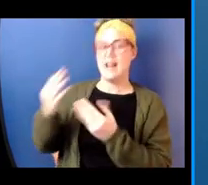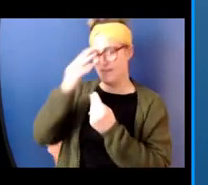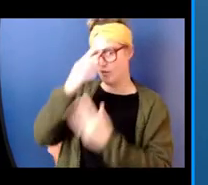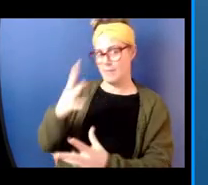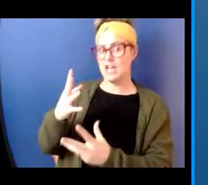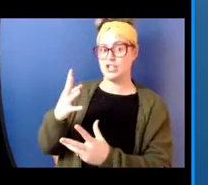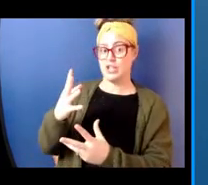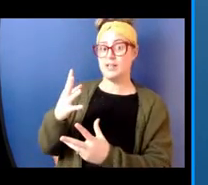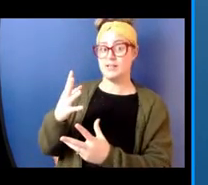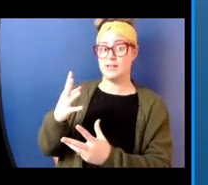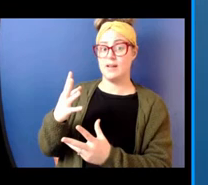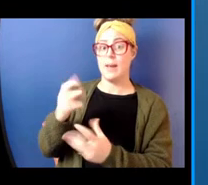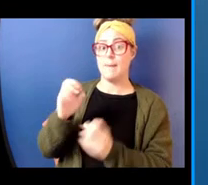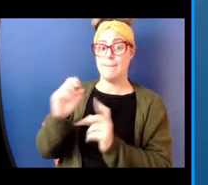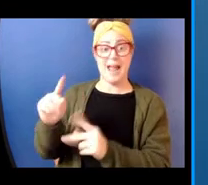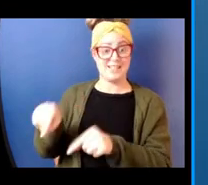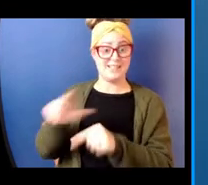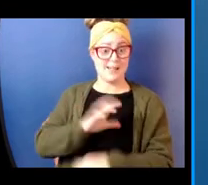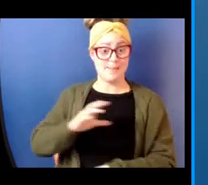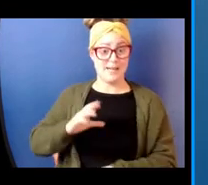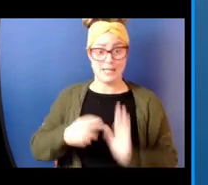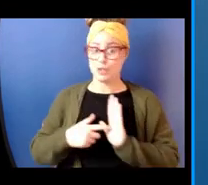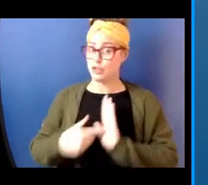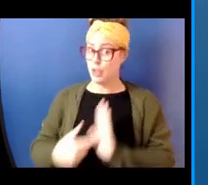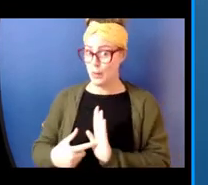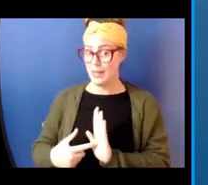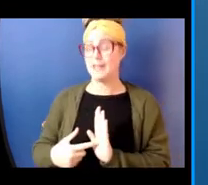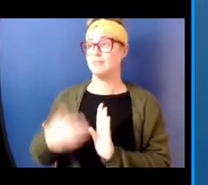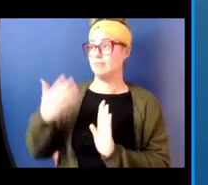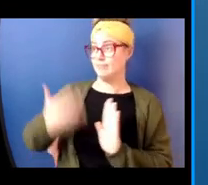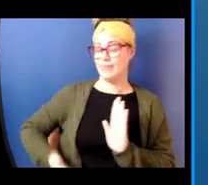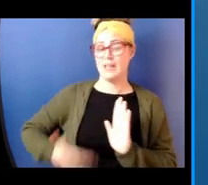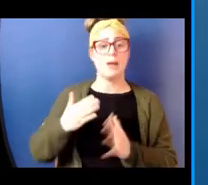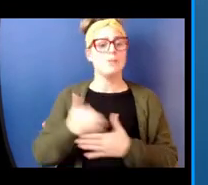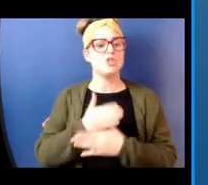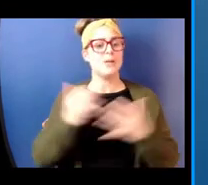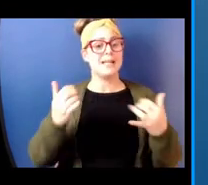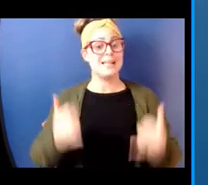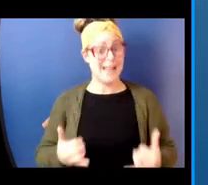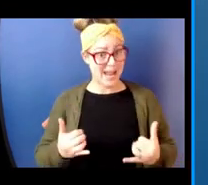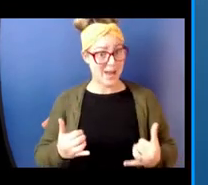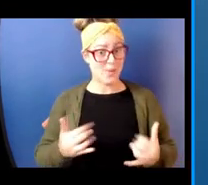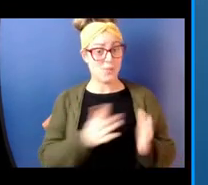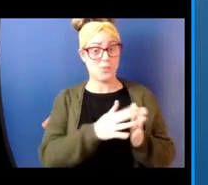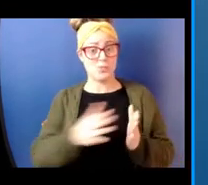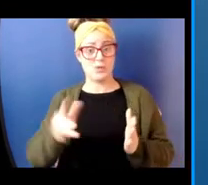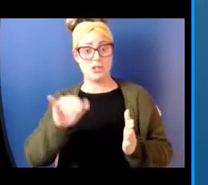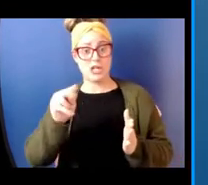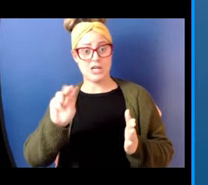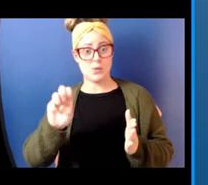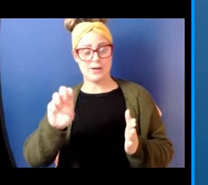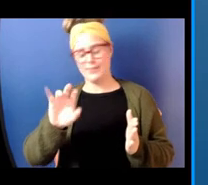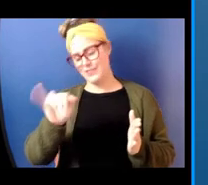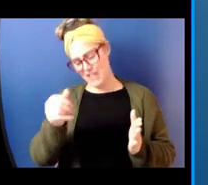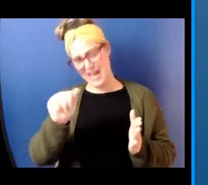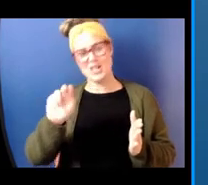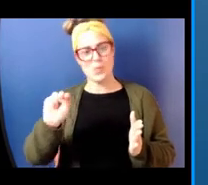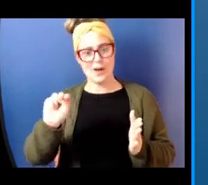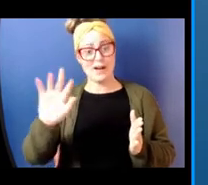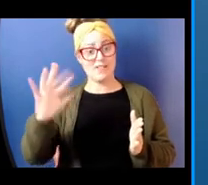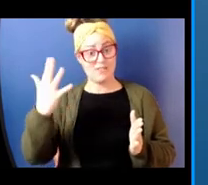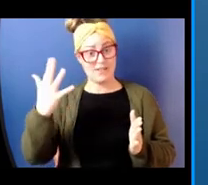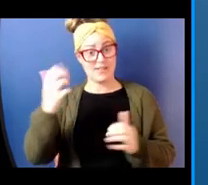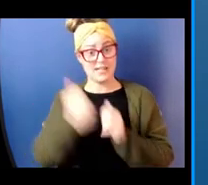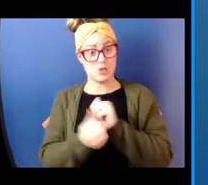showing that they are taking those steps between now and January 5th each state needs to take the steps to